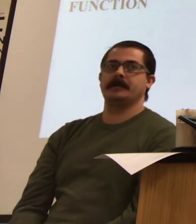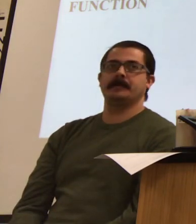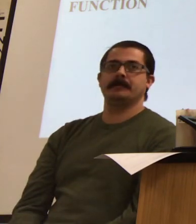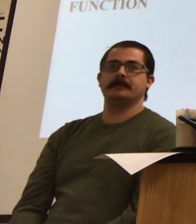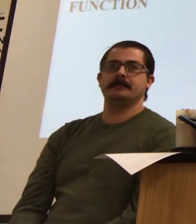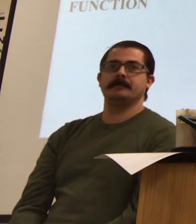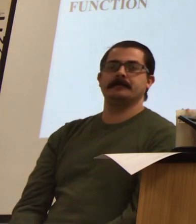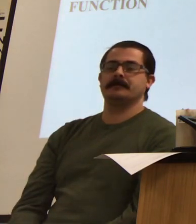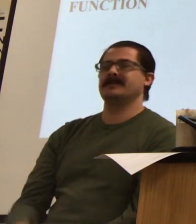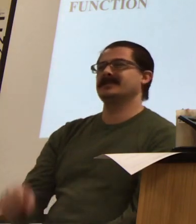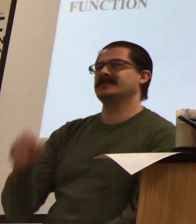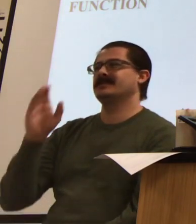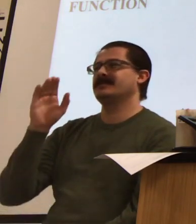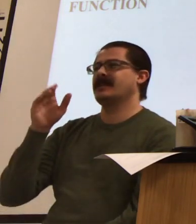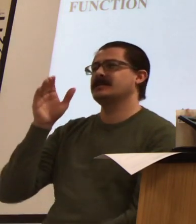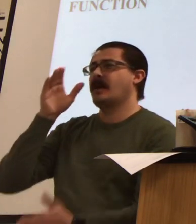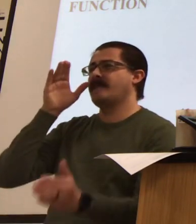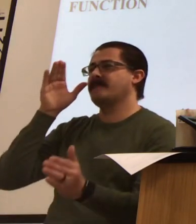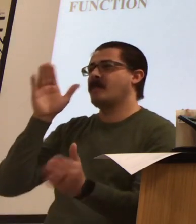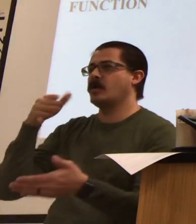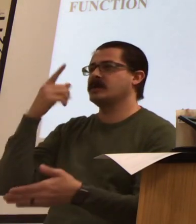I'll say that's a focus of physiology.